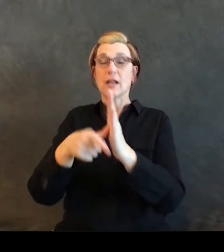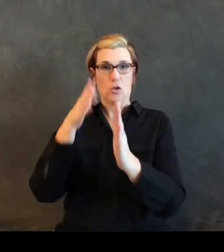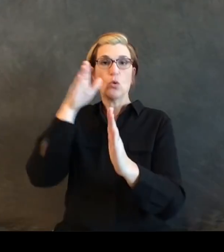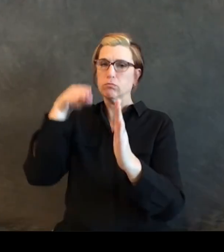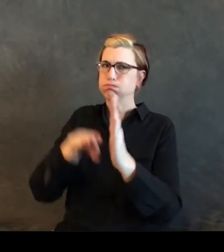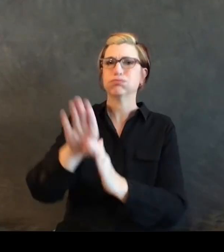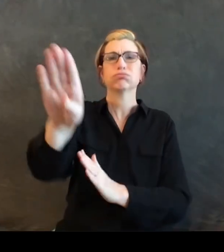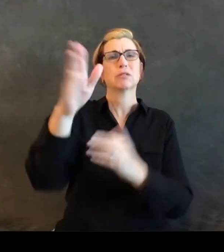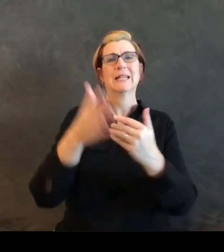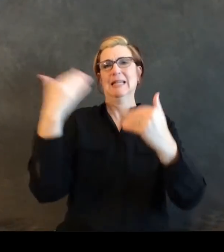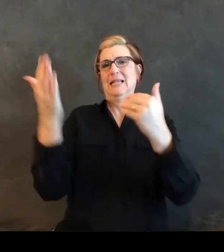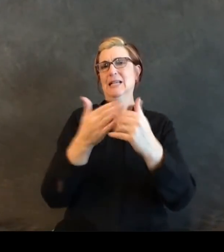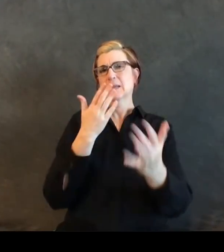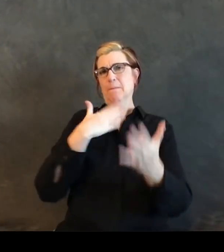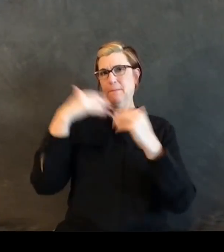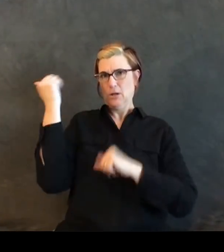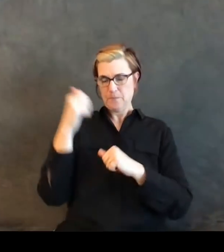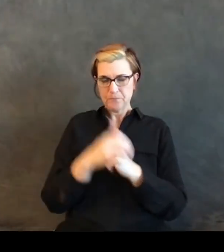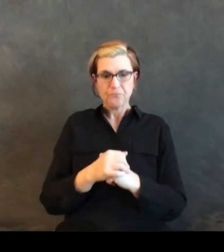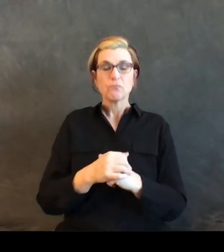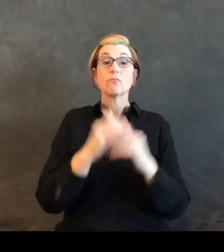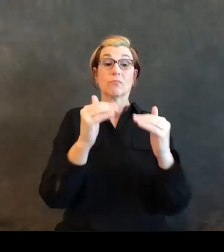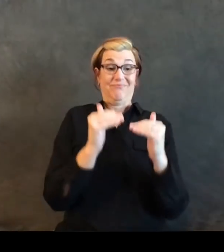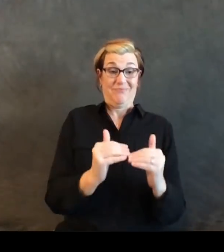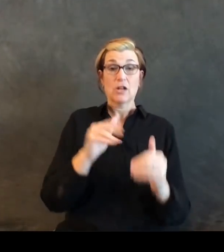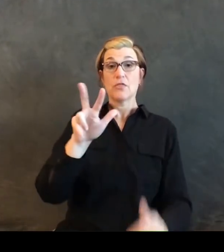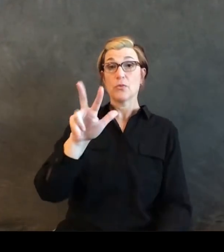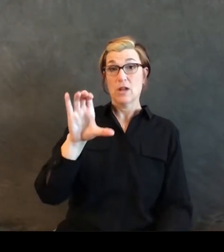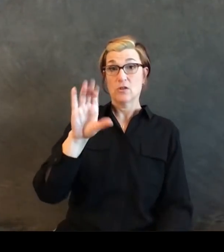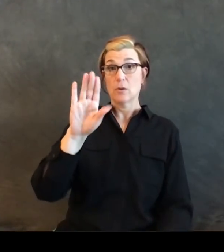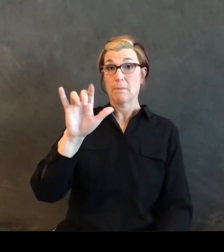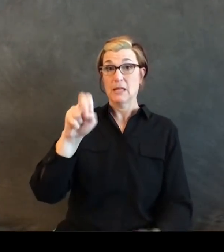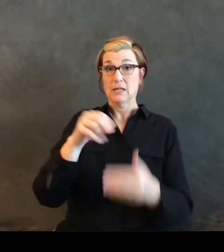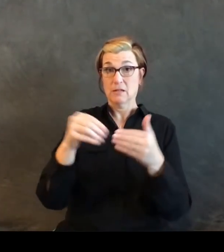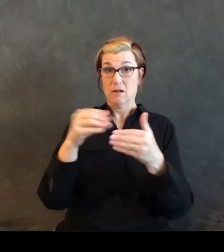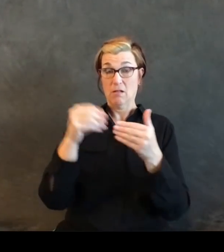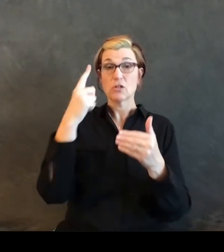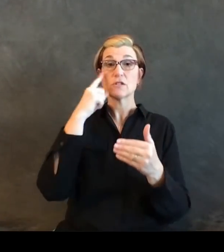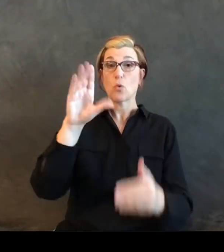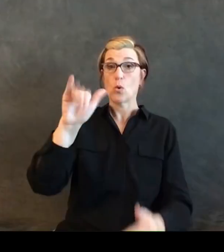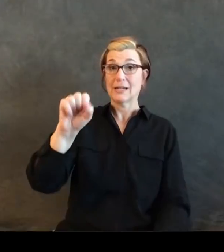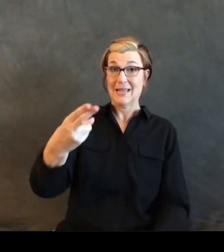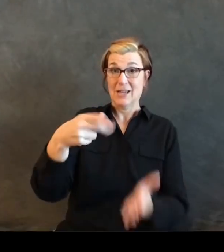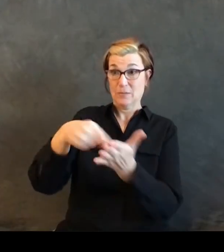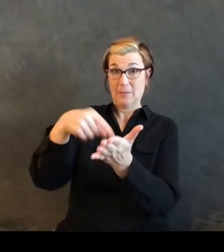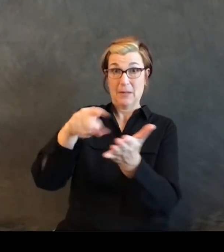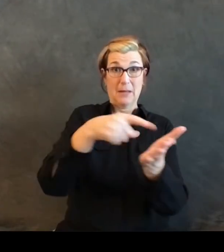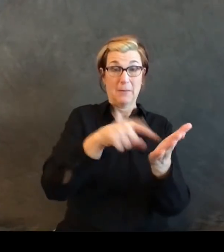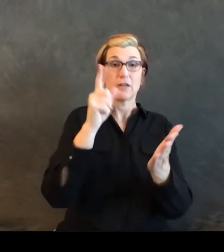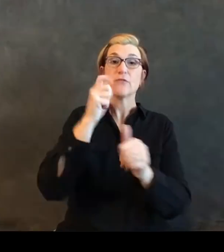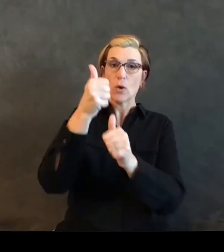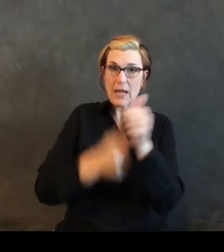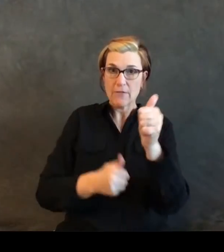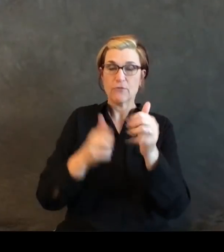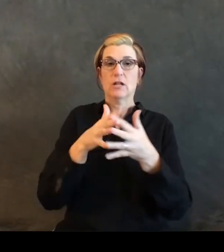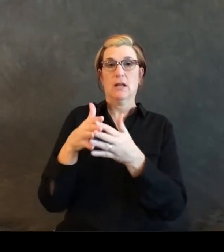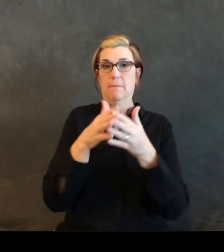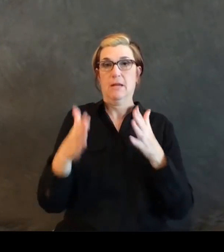virus. $300 billion in direct cash payments will be available for every American citizen earning less